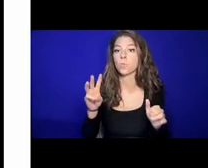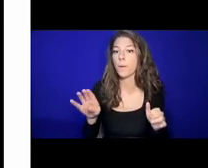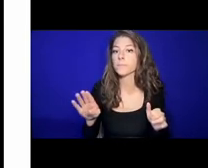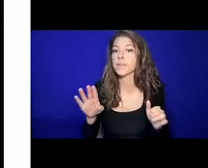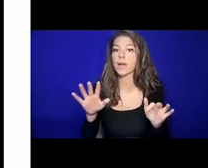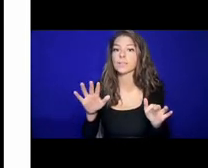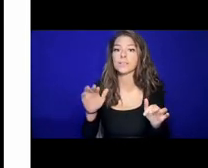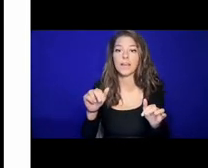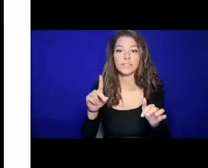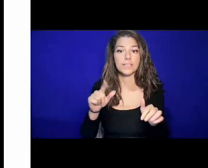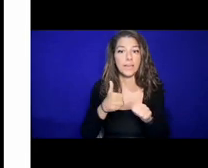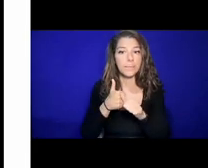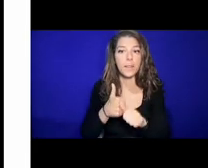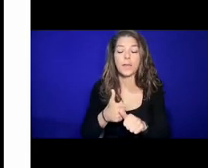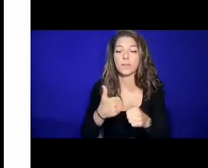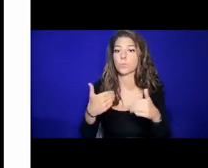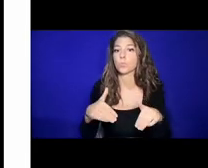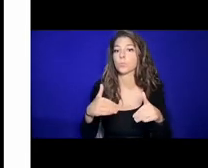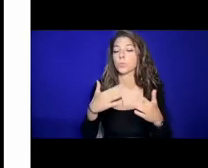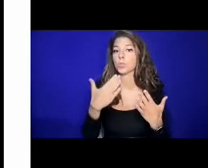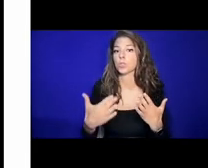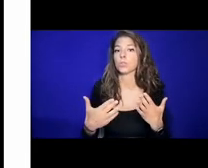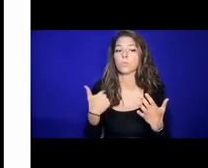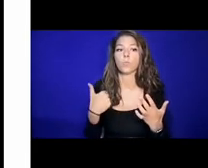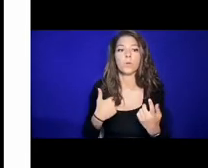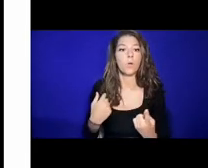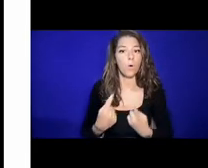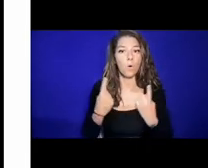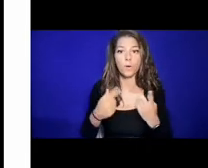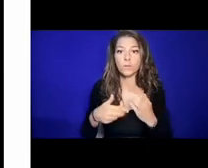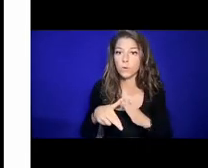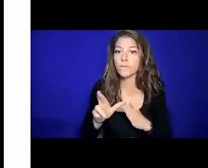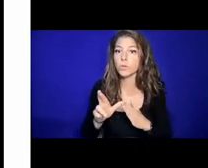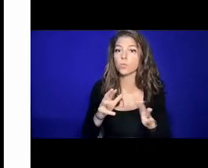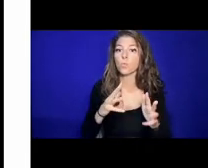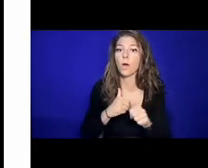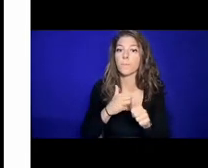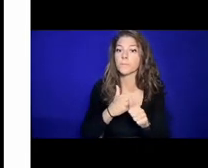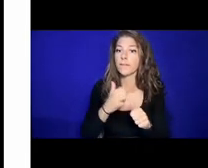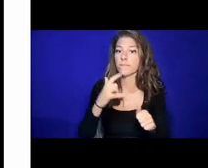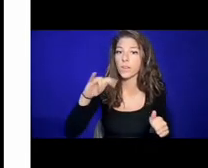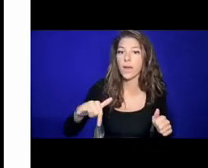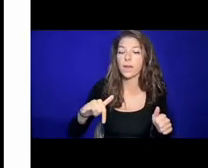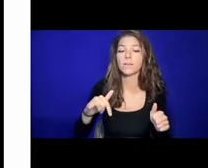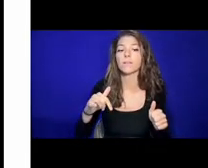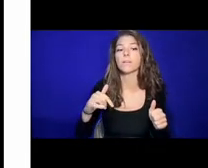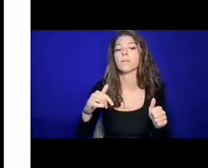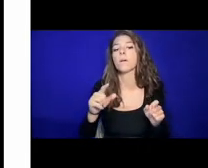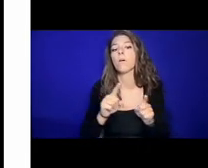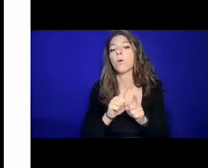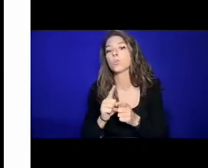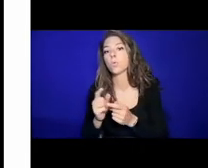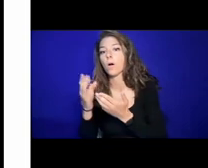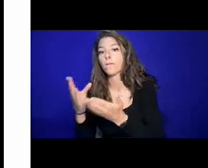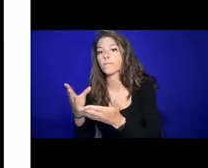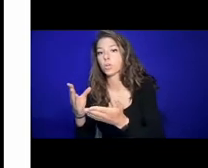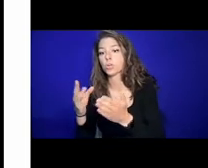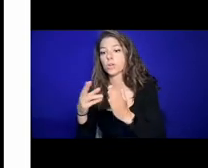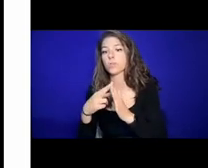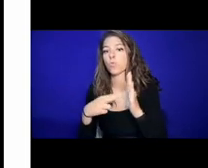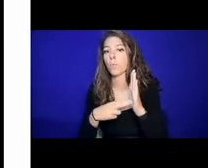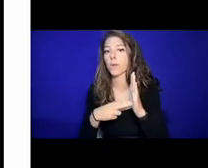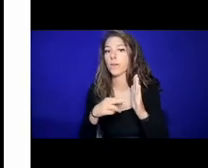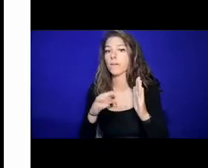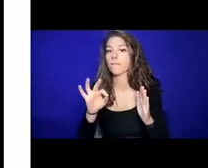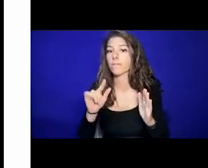websites are ADA compliant. We constantly review and update for that. We also offer the entire enrollment